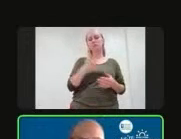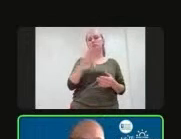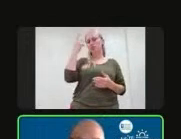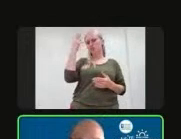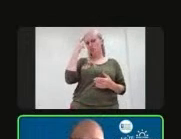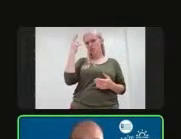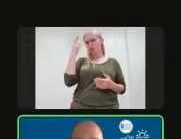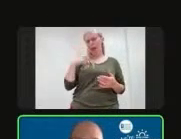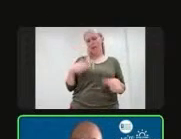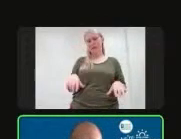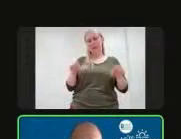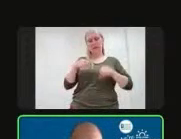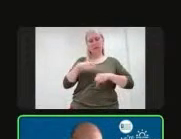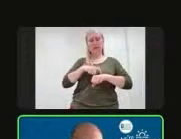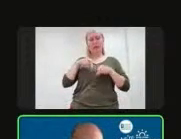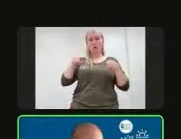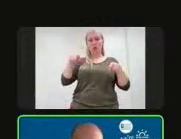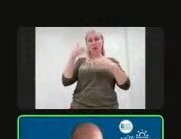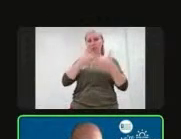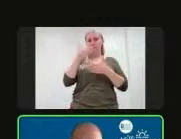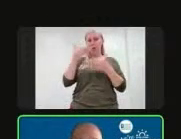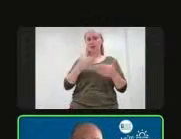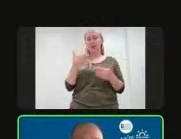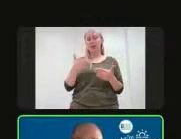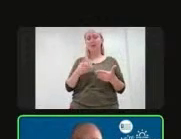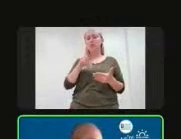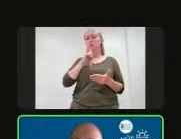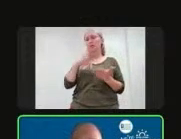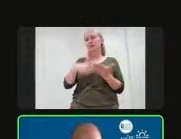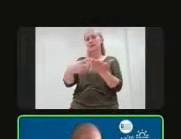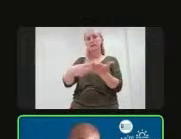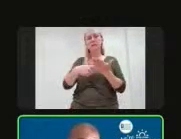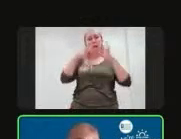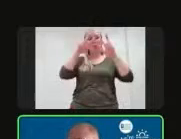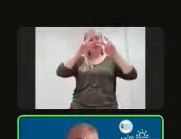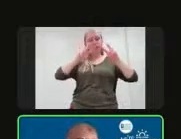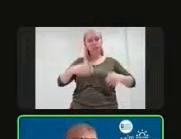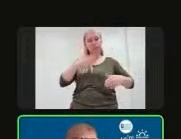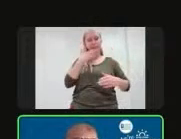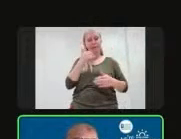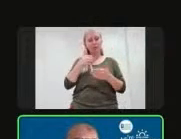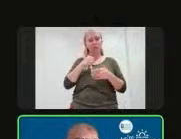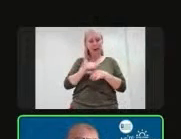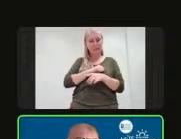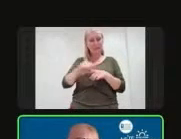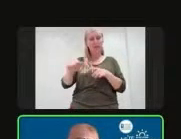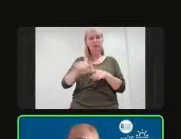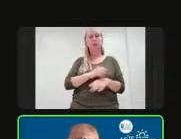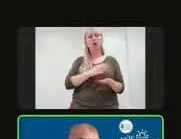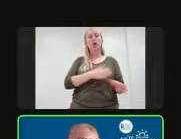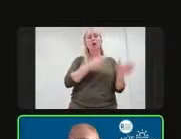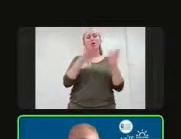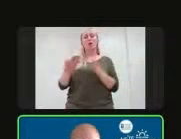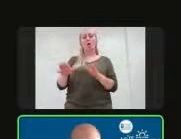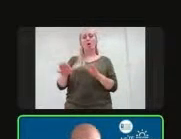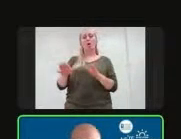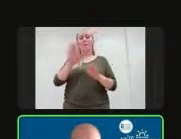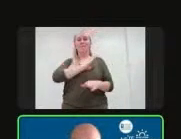I've taken time during this process to discuss, best practices. Board